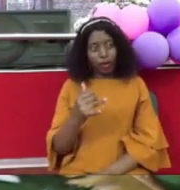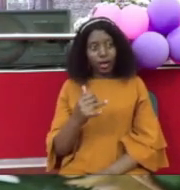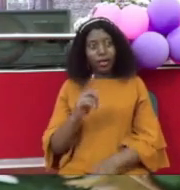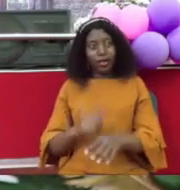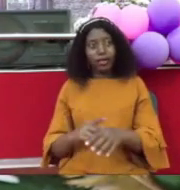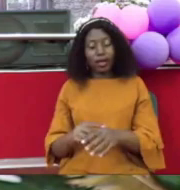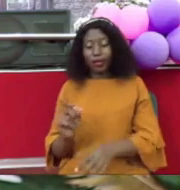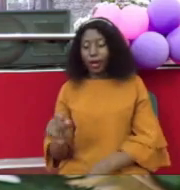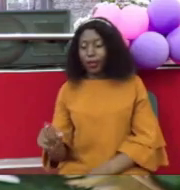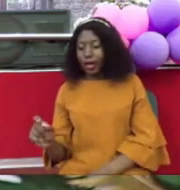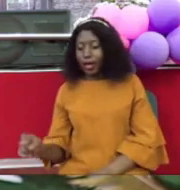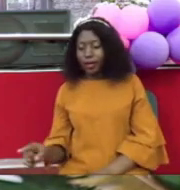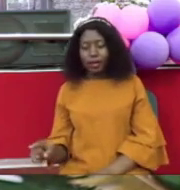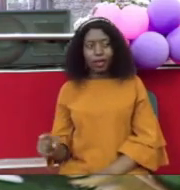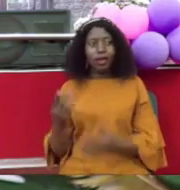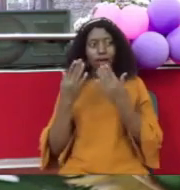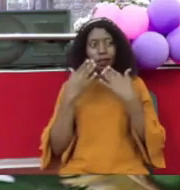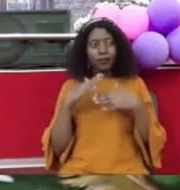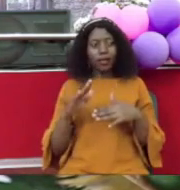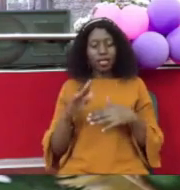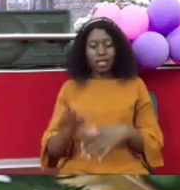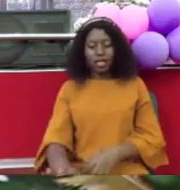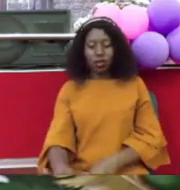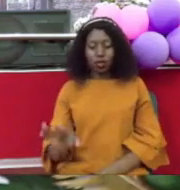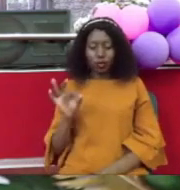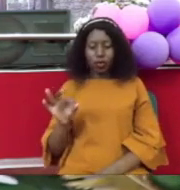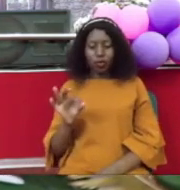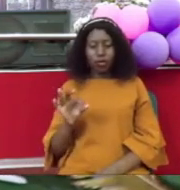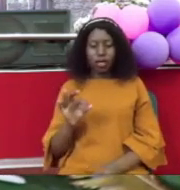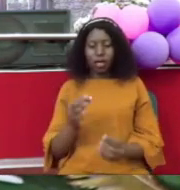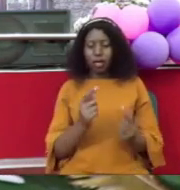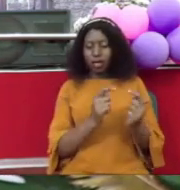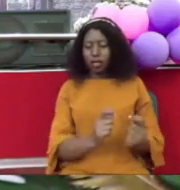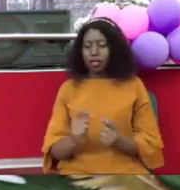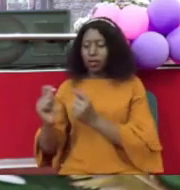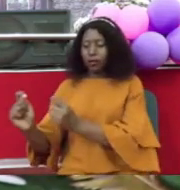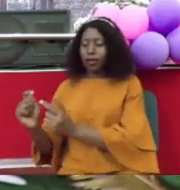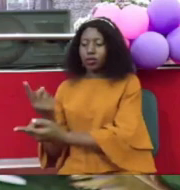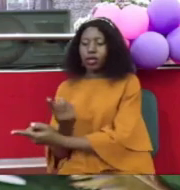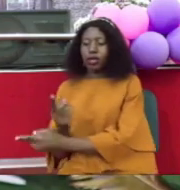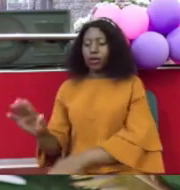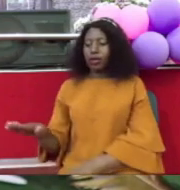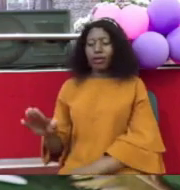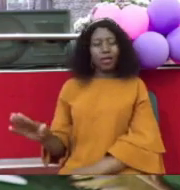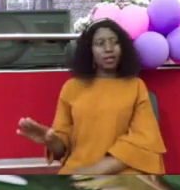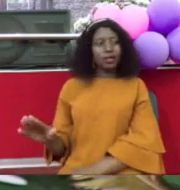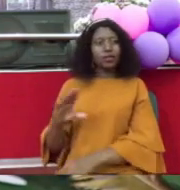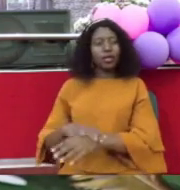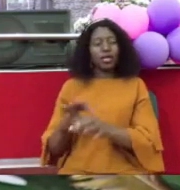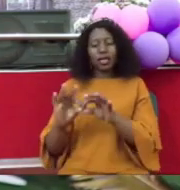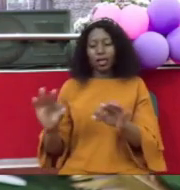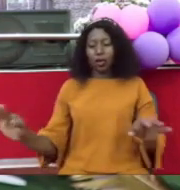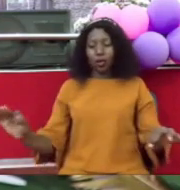planted, it's uprooted to be taken somewhere else, it will take time to grow. Kwa sababu ukiweza kutoa mmea ambao unakuwa alafu upeleke